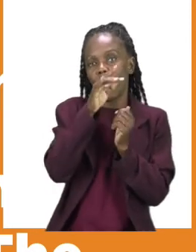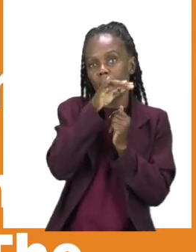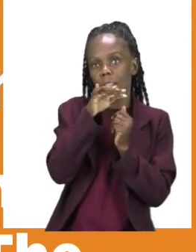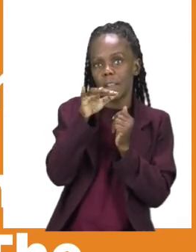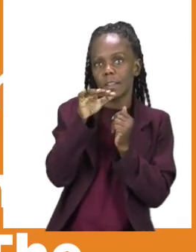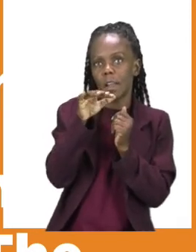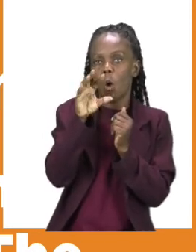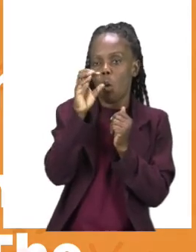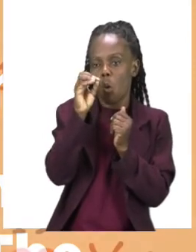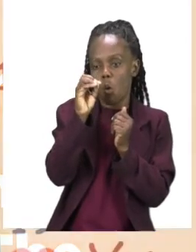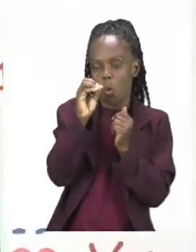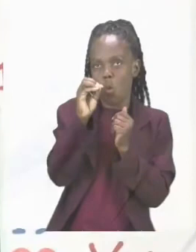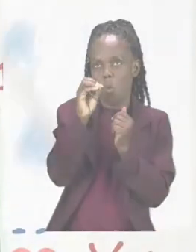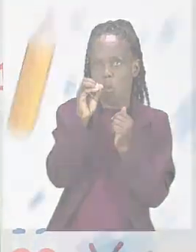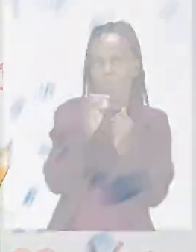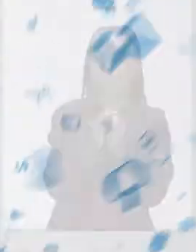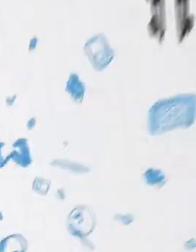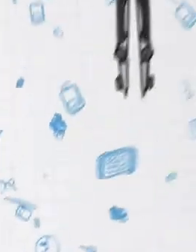letter O.